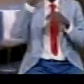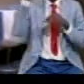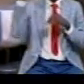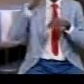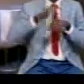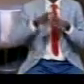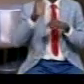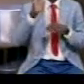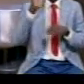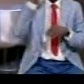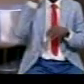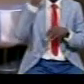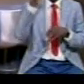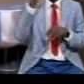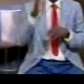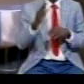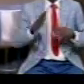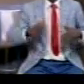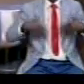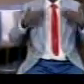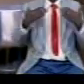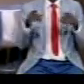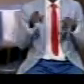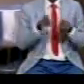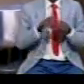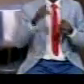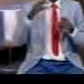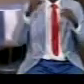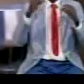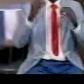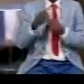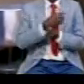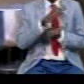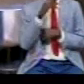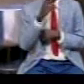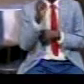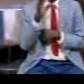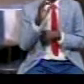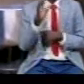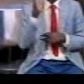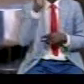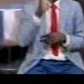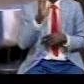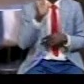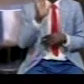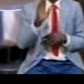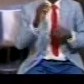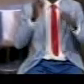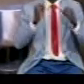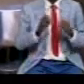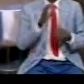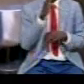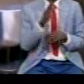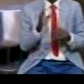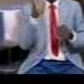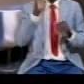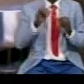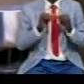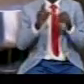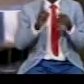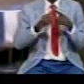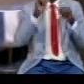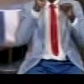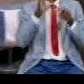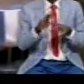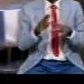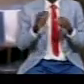say, as his days, so are his strength. Father, we pray that your hand will continue to rest upon him more